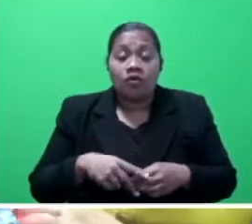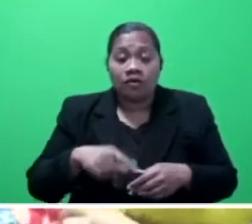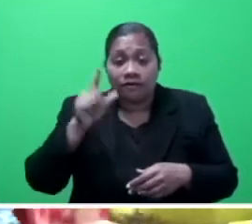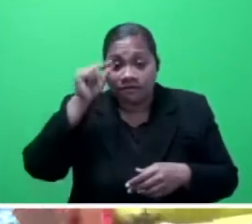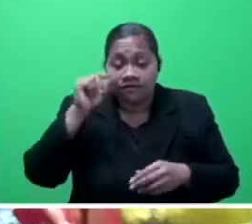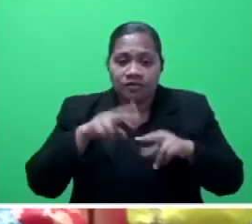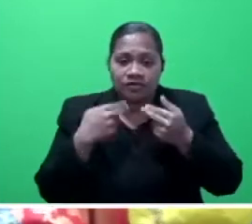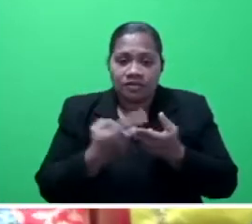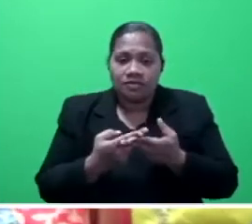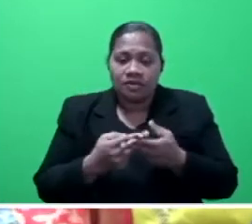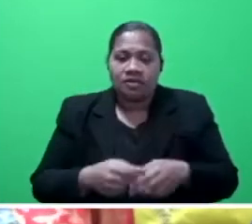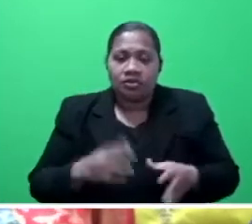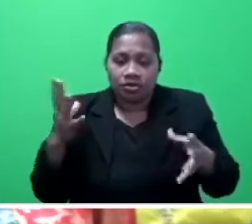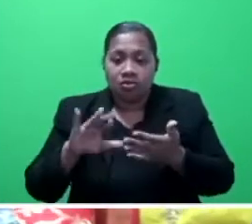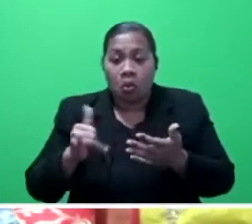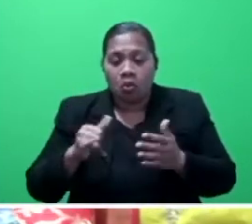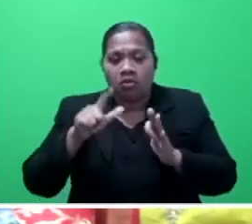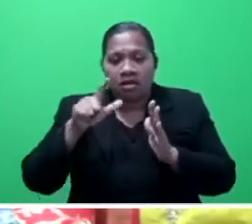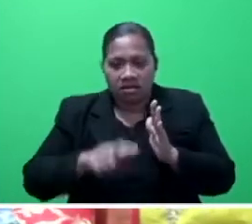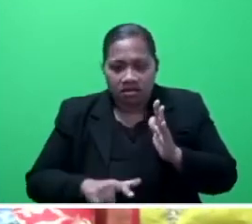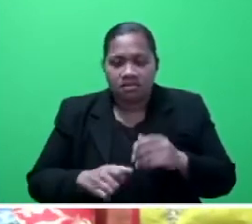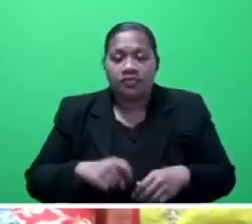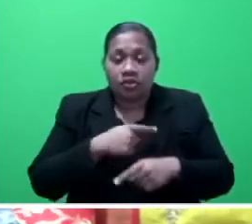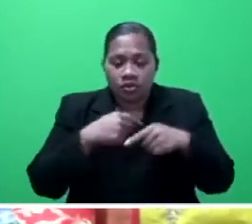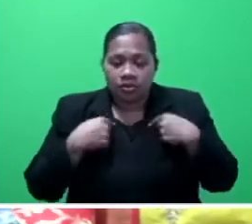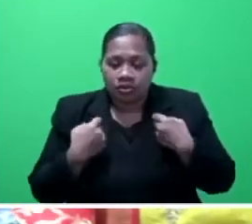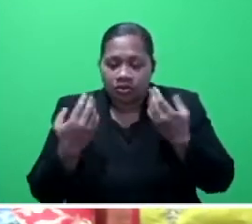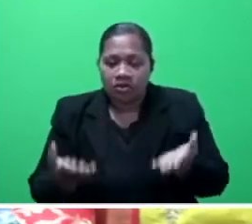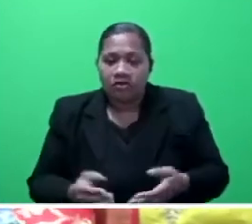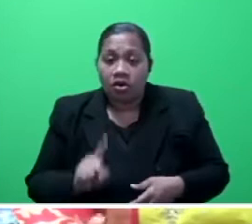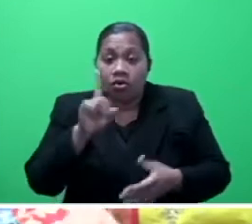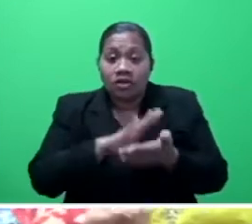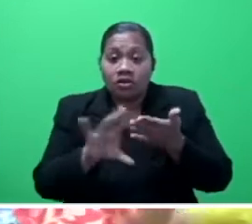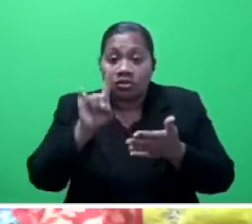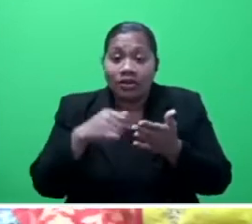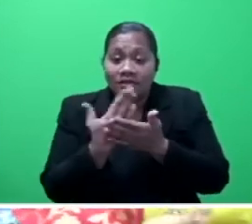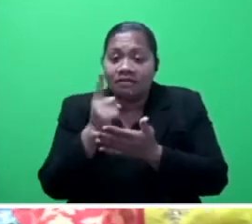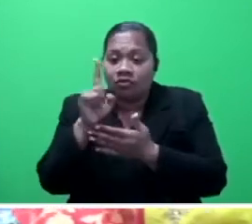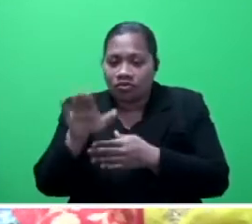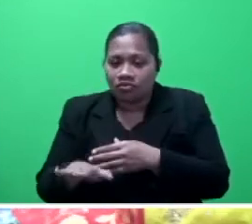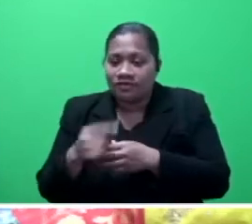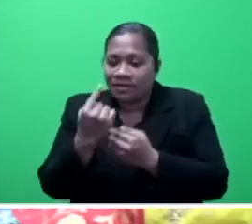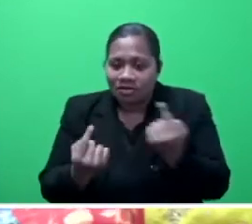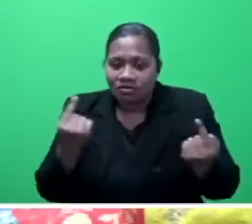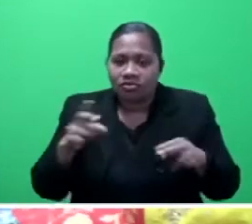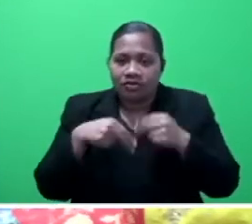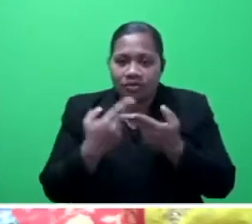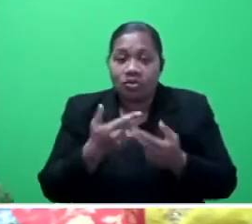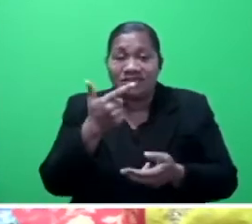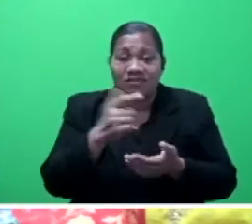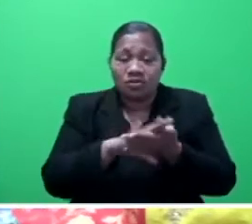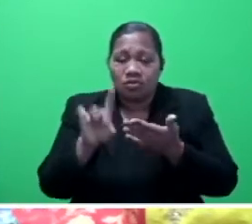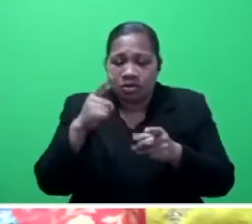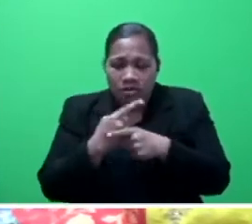combined annual income of $50,000 or less. We will provide $1 per day per child in each family, or $7 a week, or